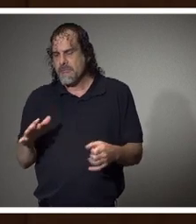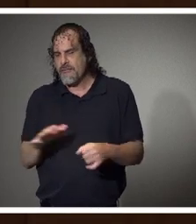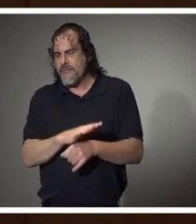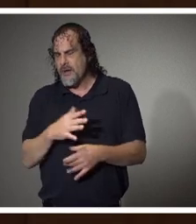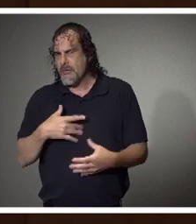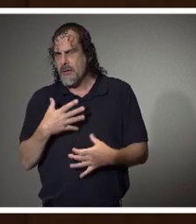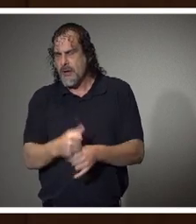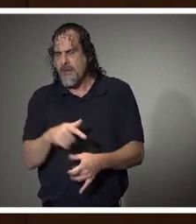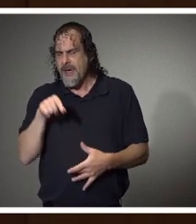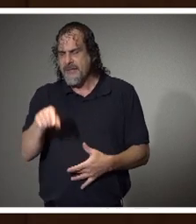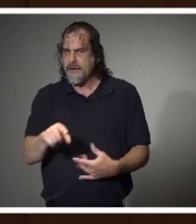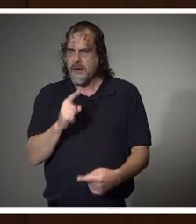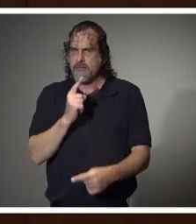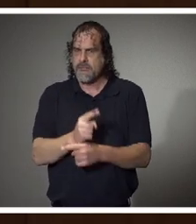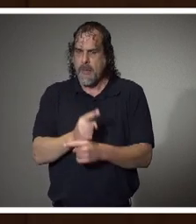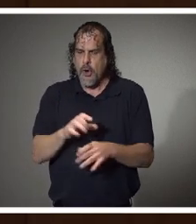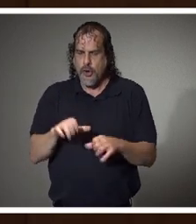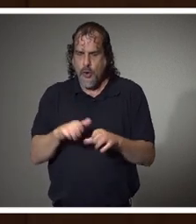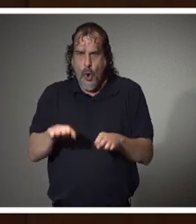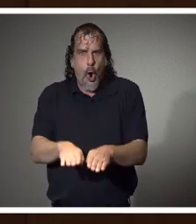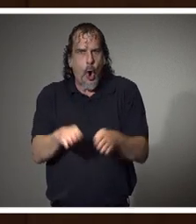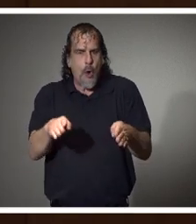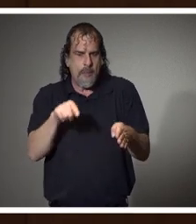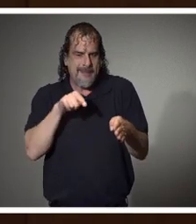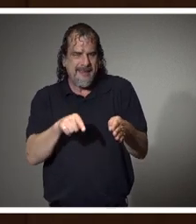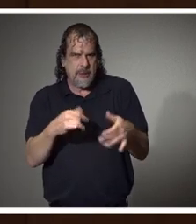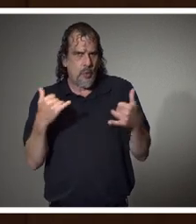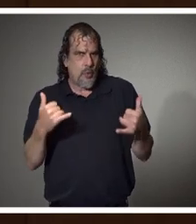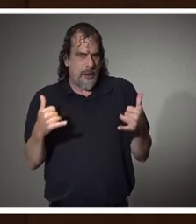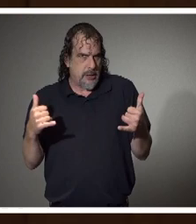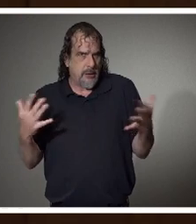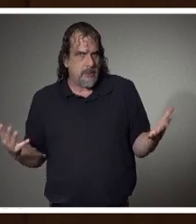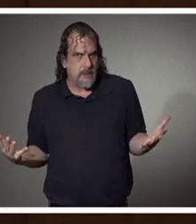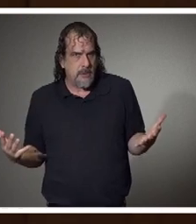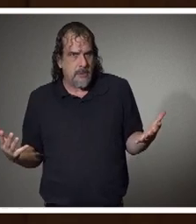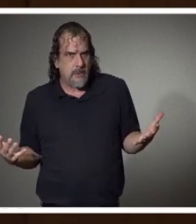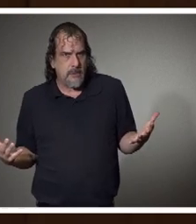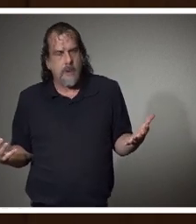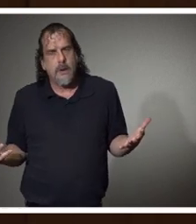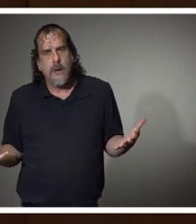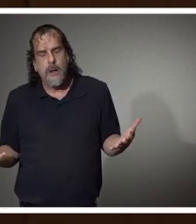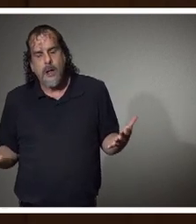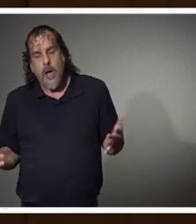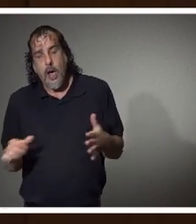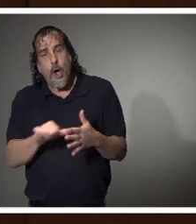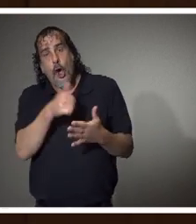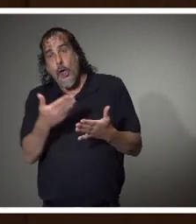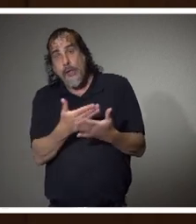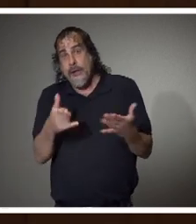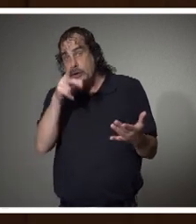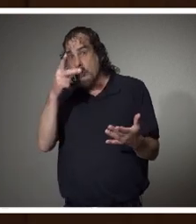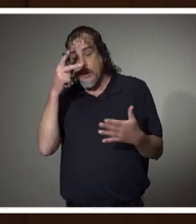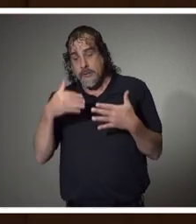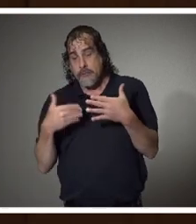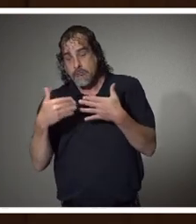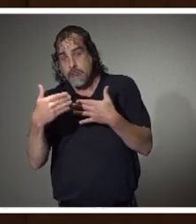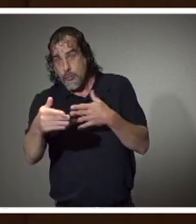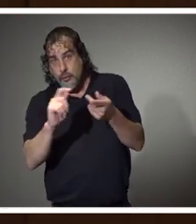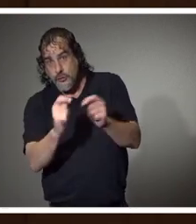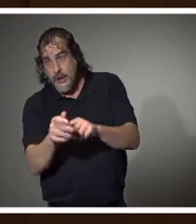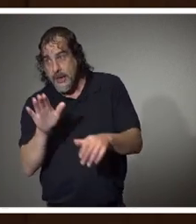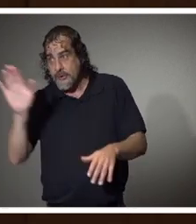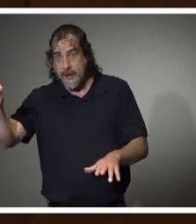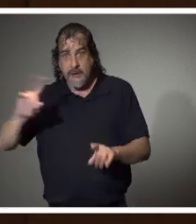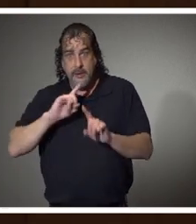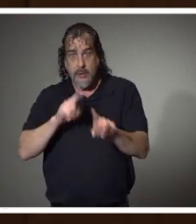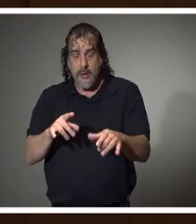at this time after much careful deliberation. Also, other things that you can expect to change as part of the executive order and also,